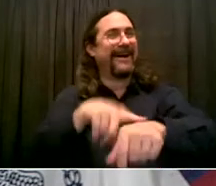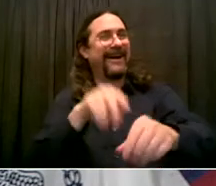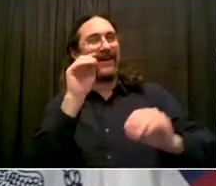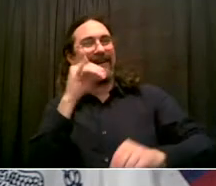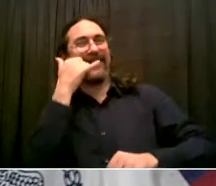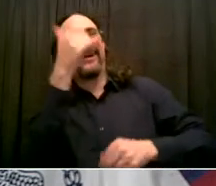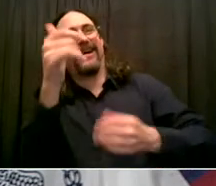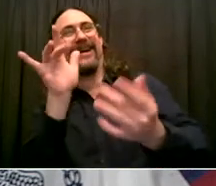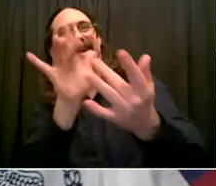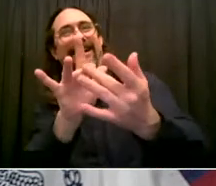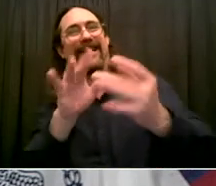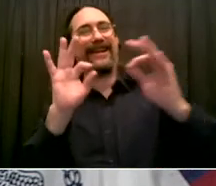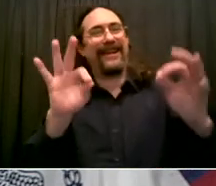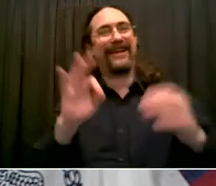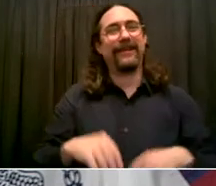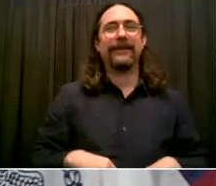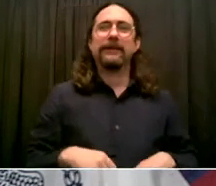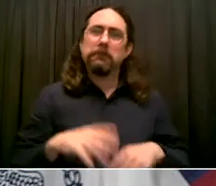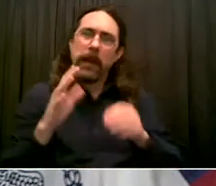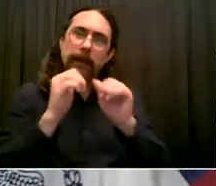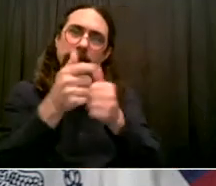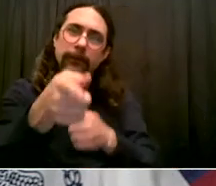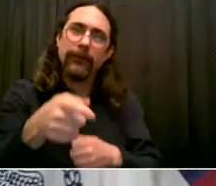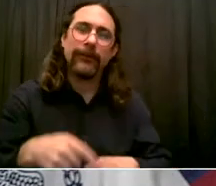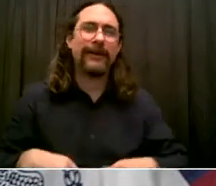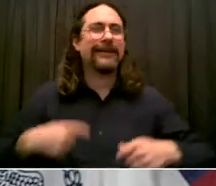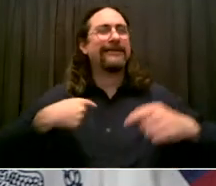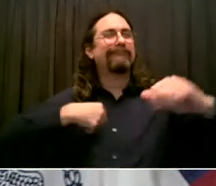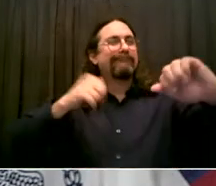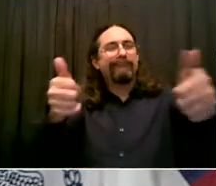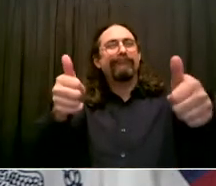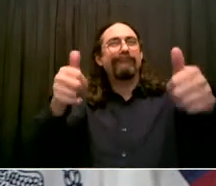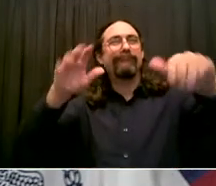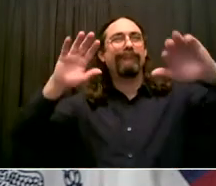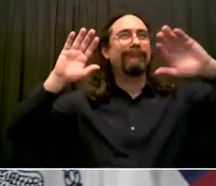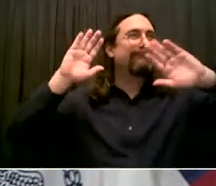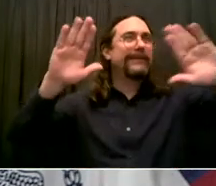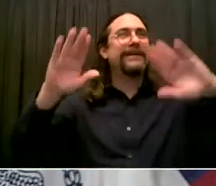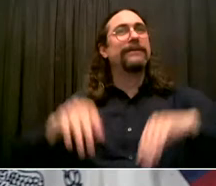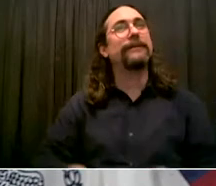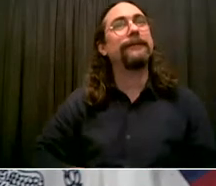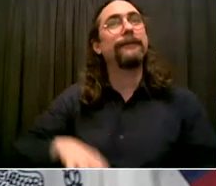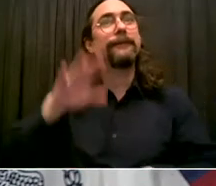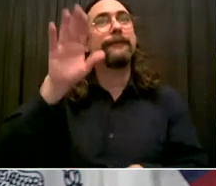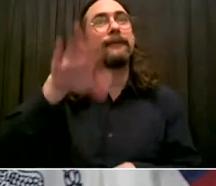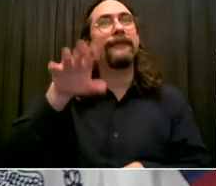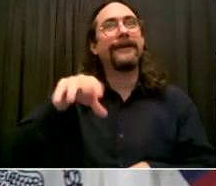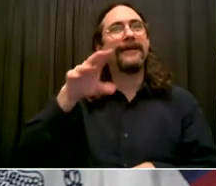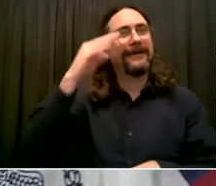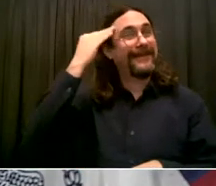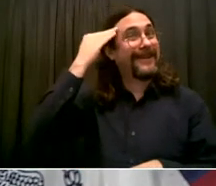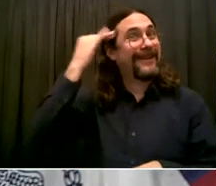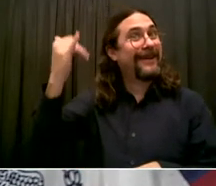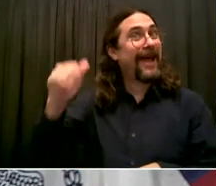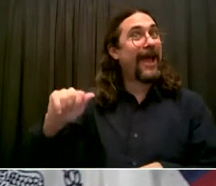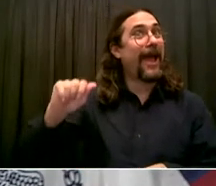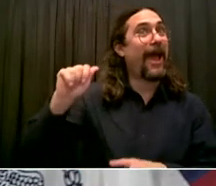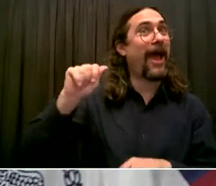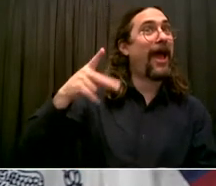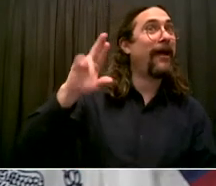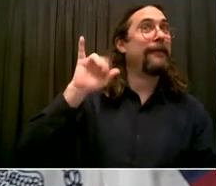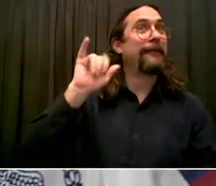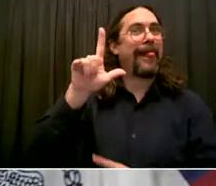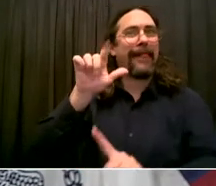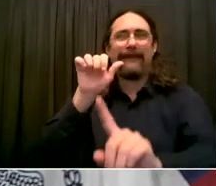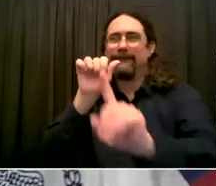I'm doing great. And I really appreciated your April Fool's joke. My question today is no joke. It's a question